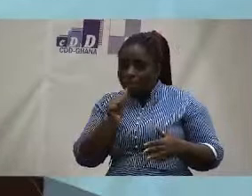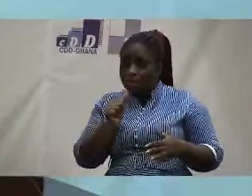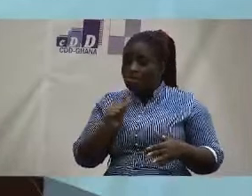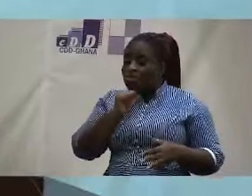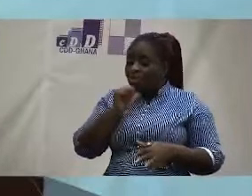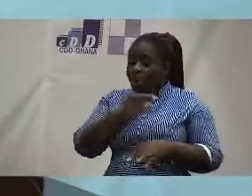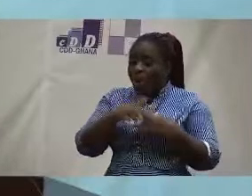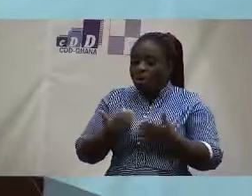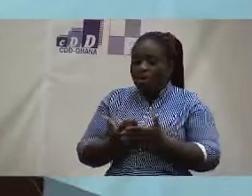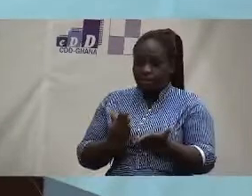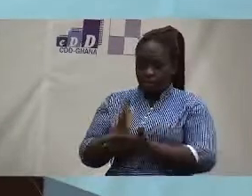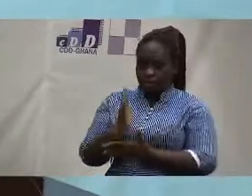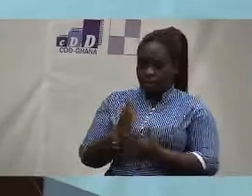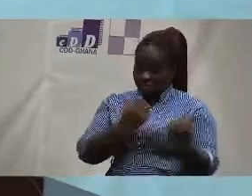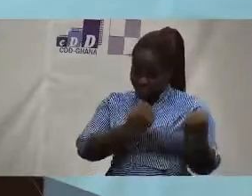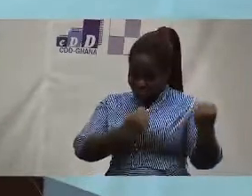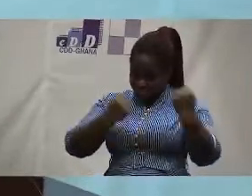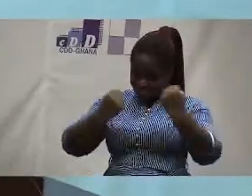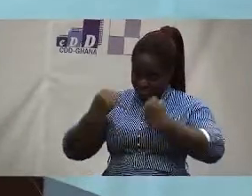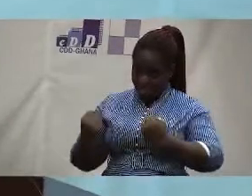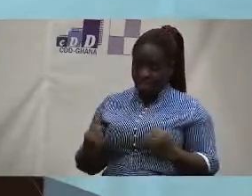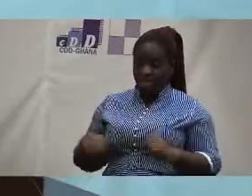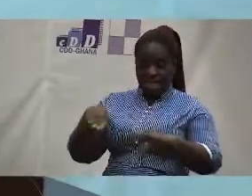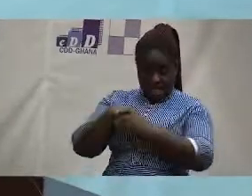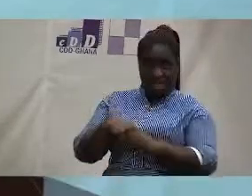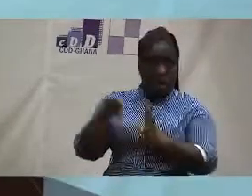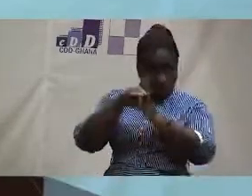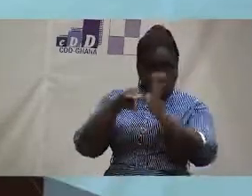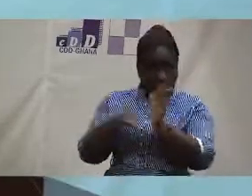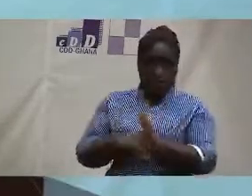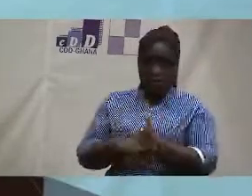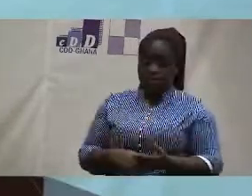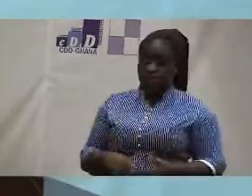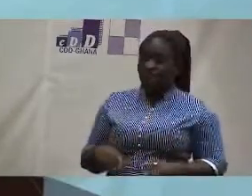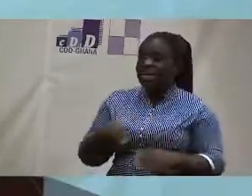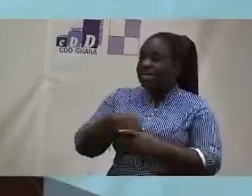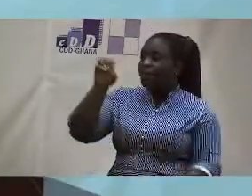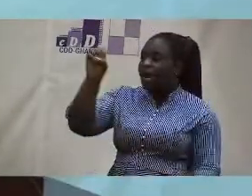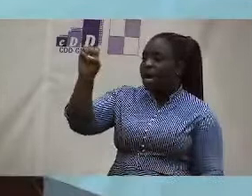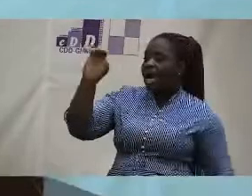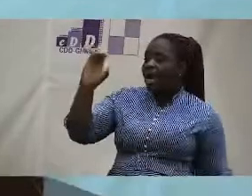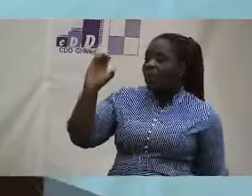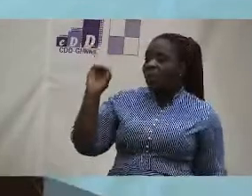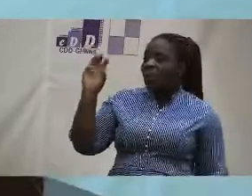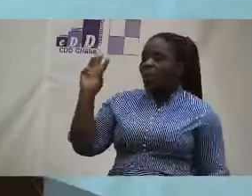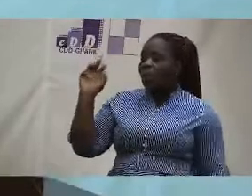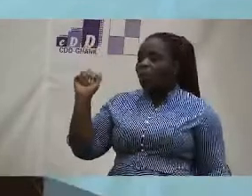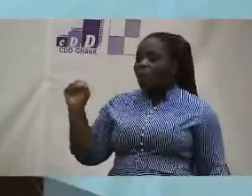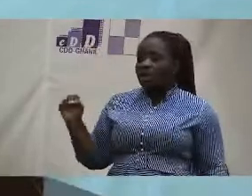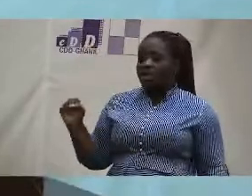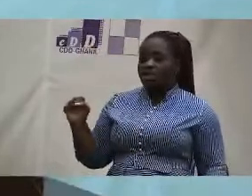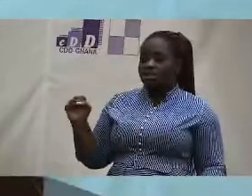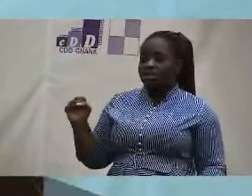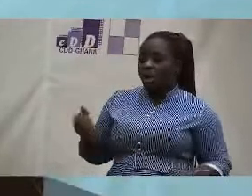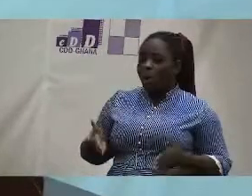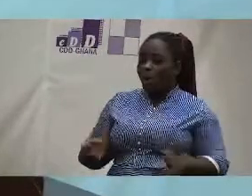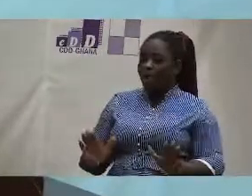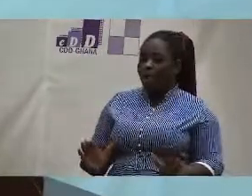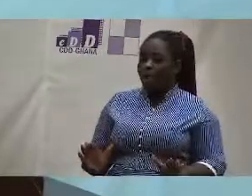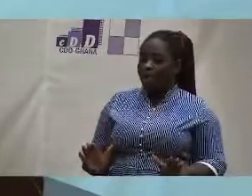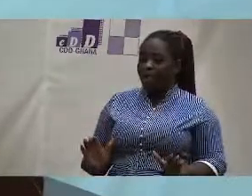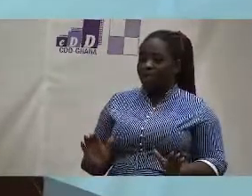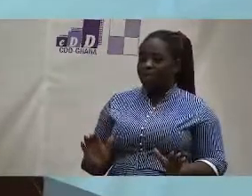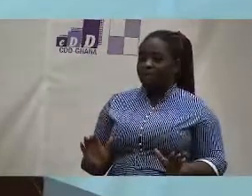rights enshrined in our national constitution, even in our ECOWAS supplementary protocol on democracy and